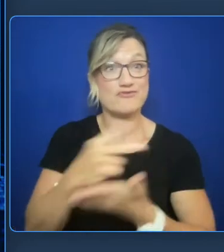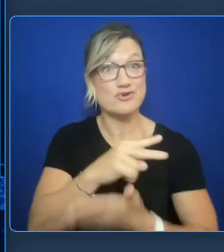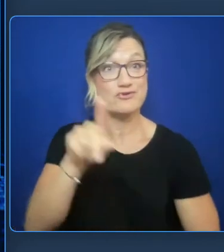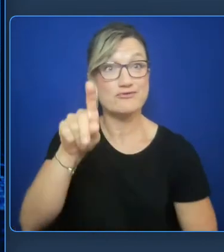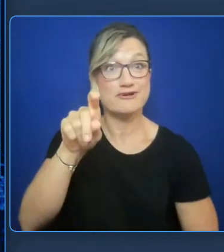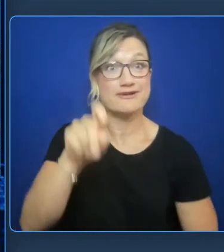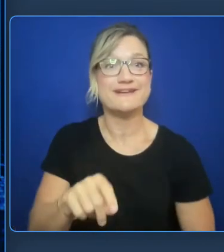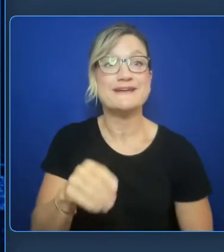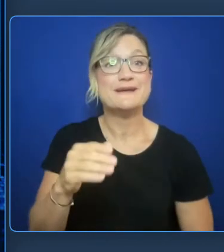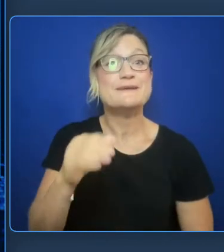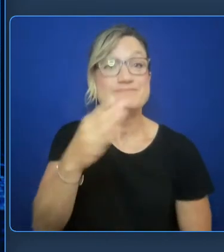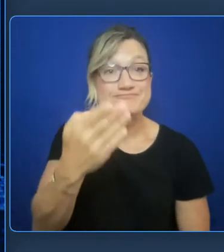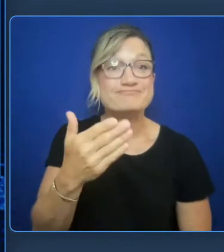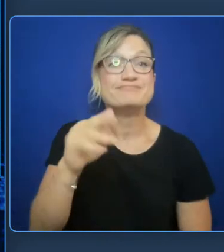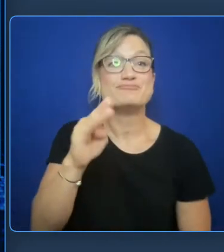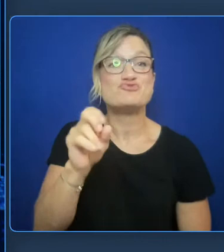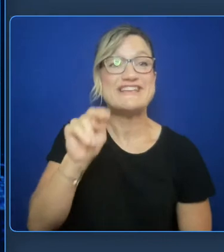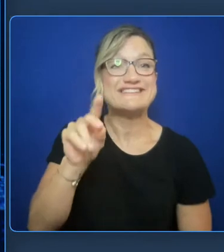Go ahead, Brendan.